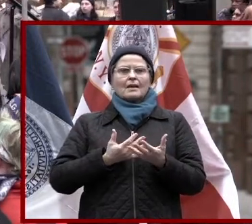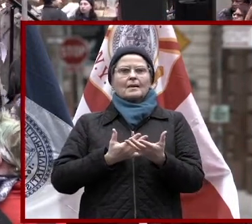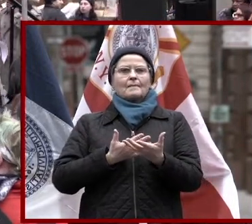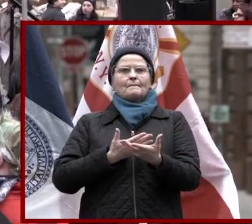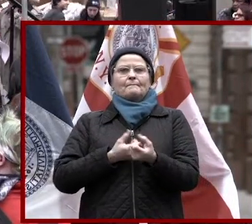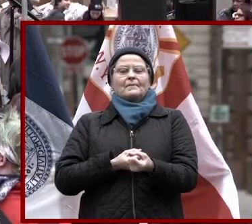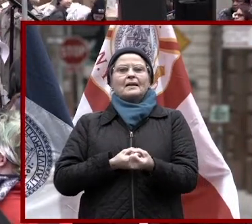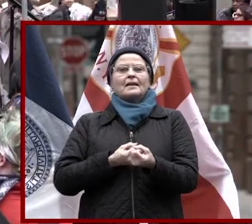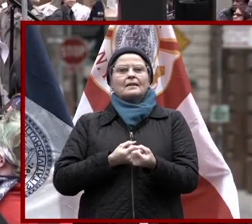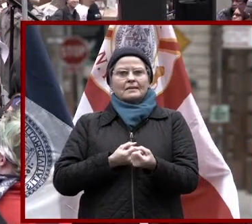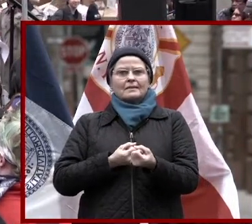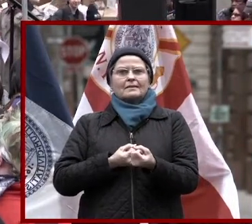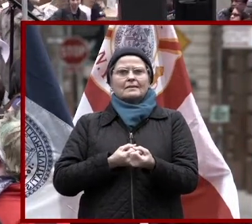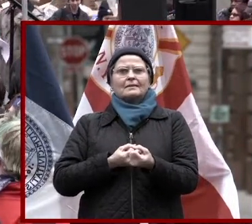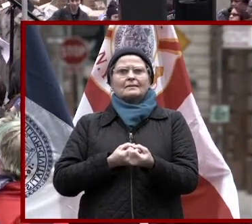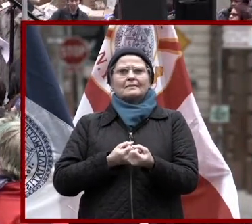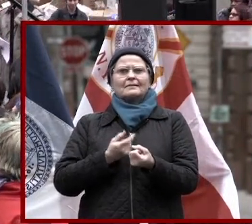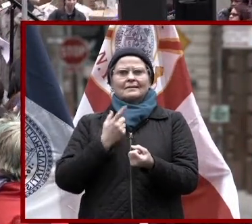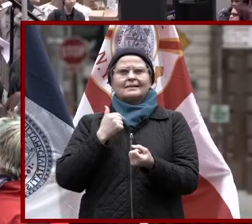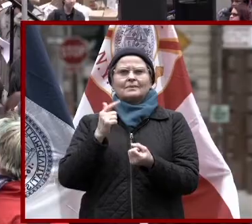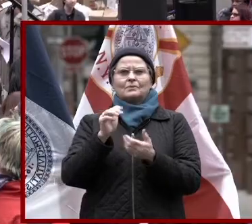lead me